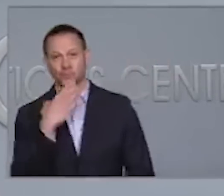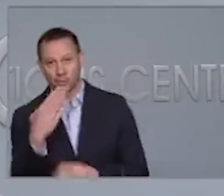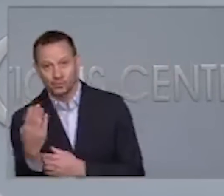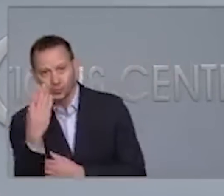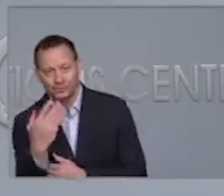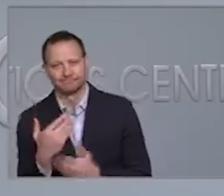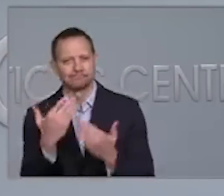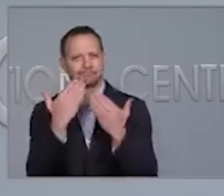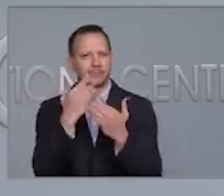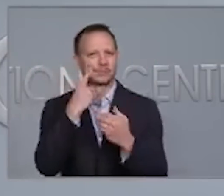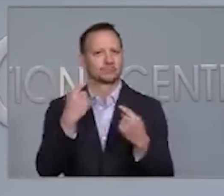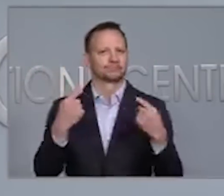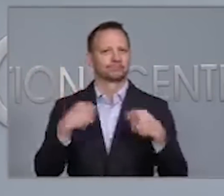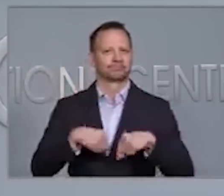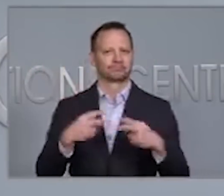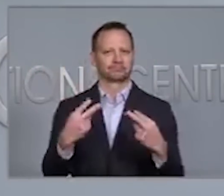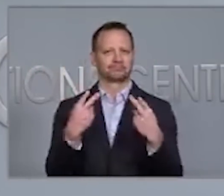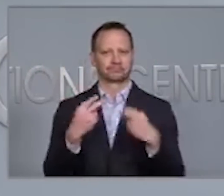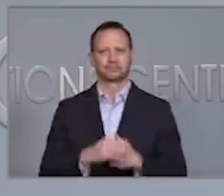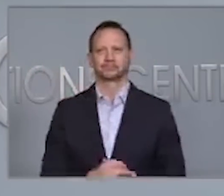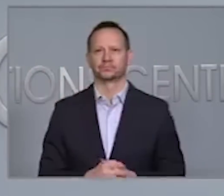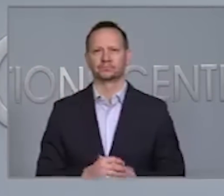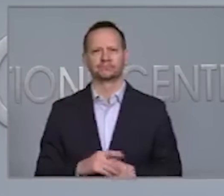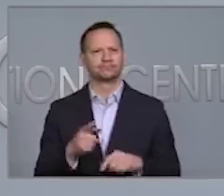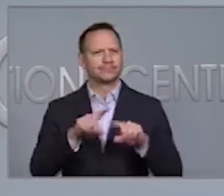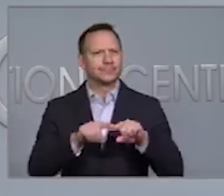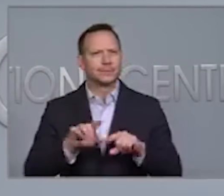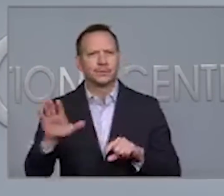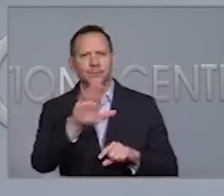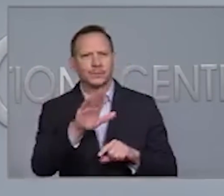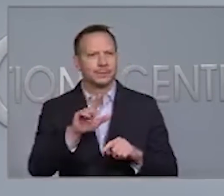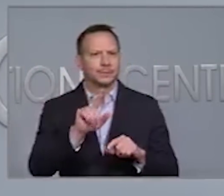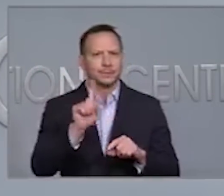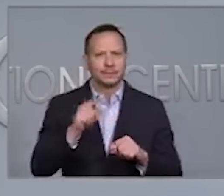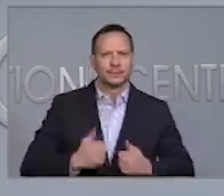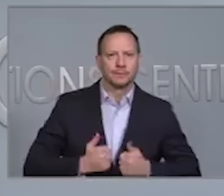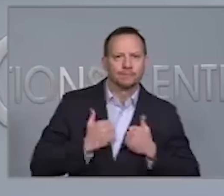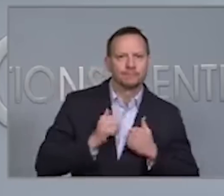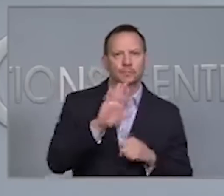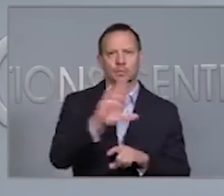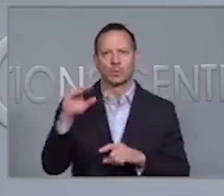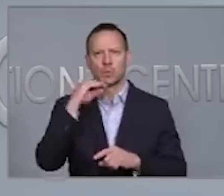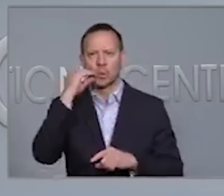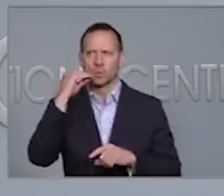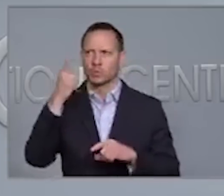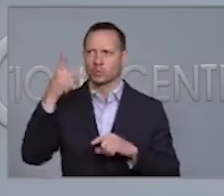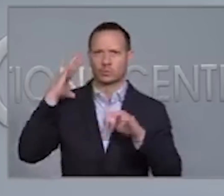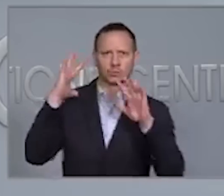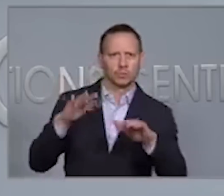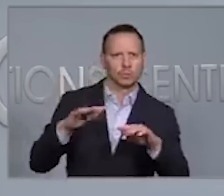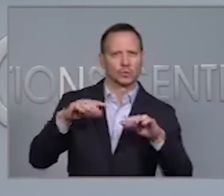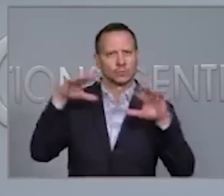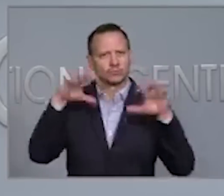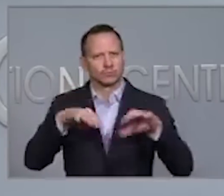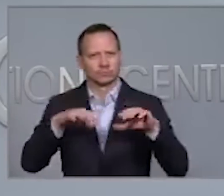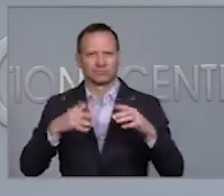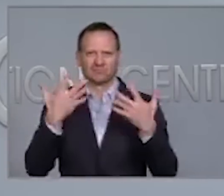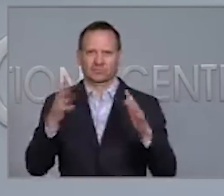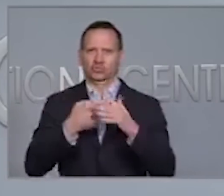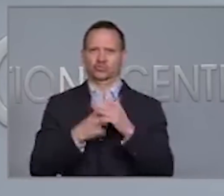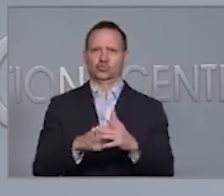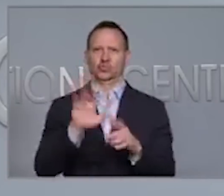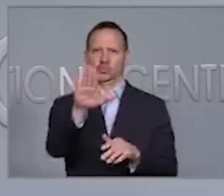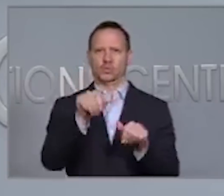Good morning, and thank you for joining us. Depending on where you're tuning in from, precipitation may have already begun in your area. It's